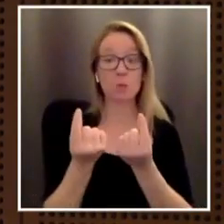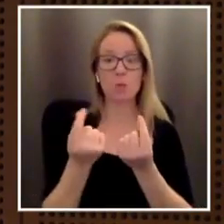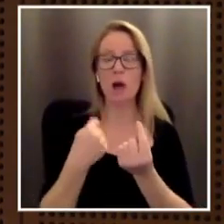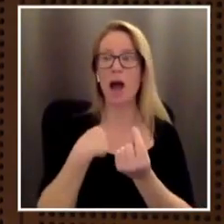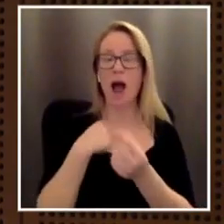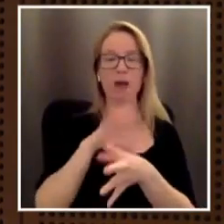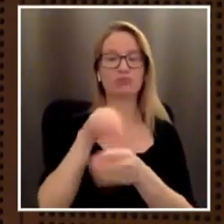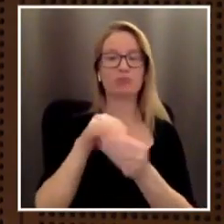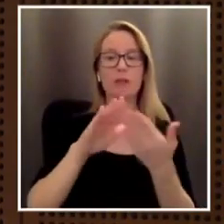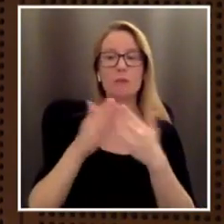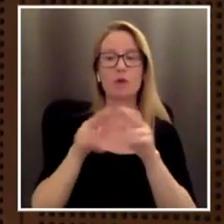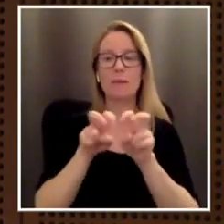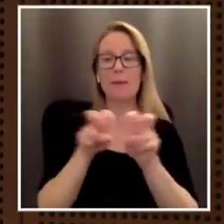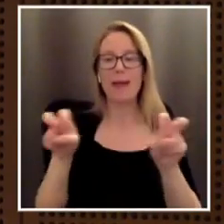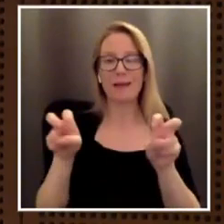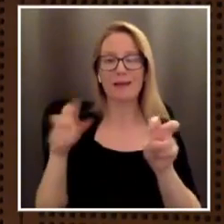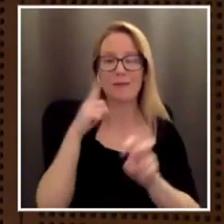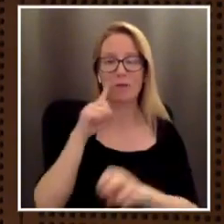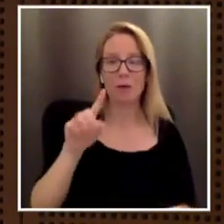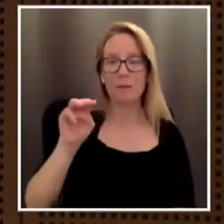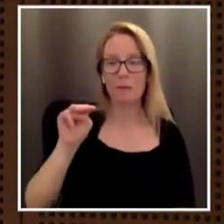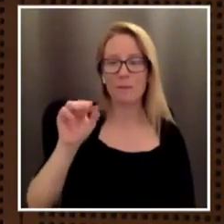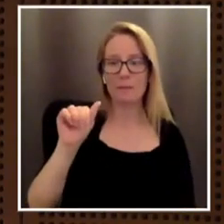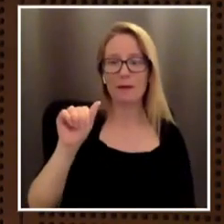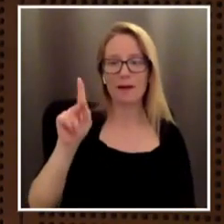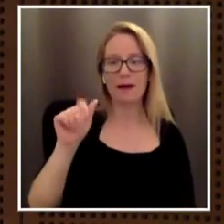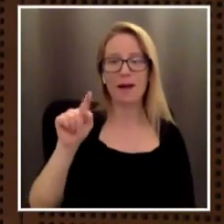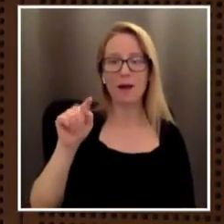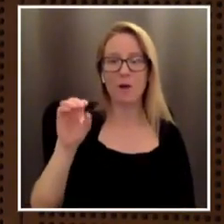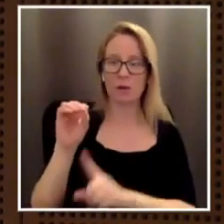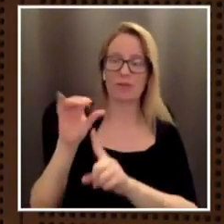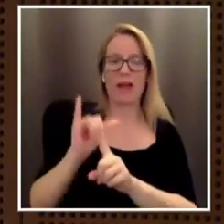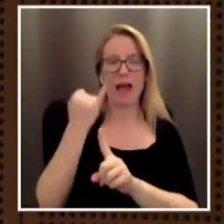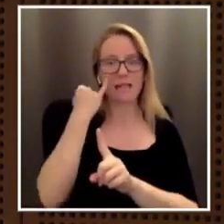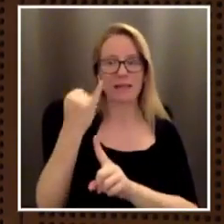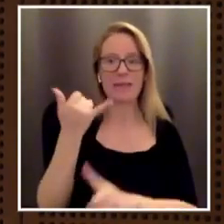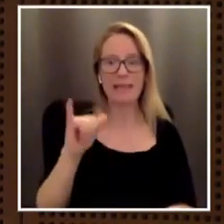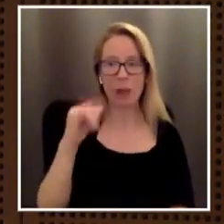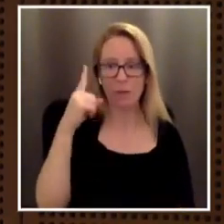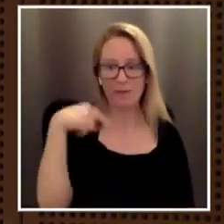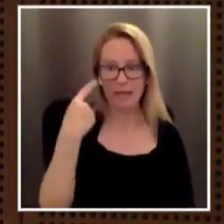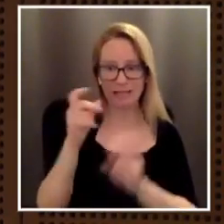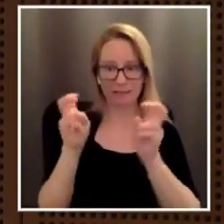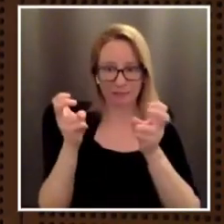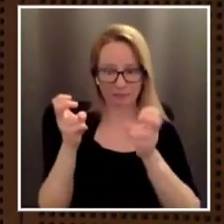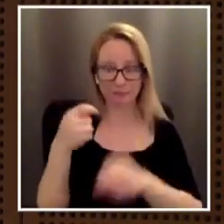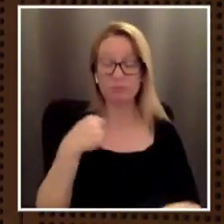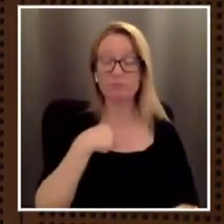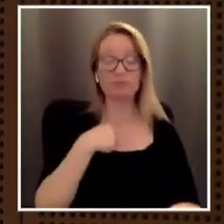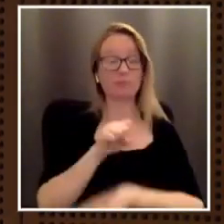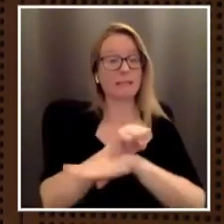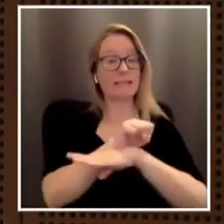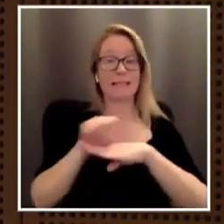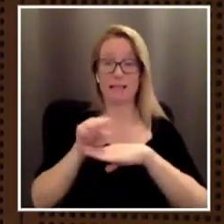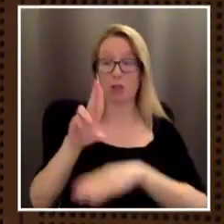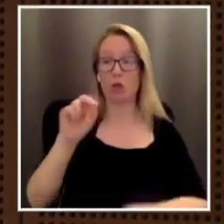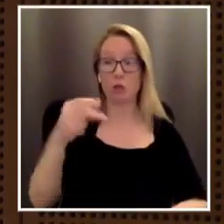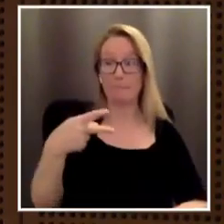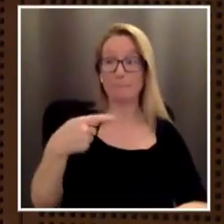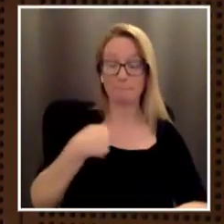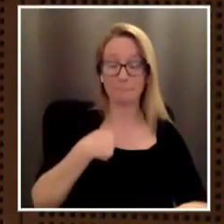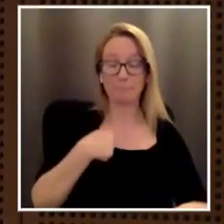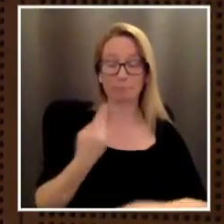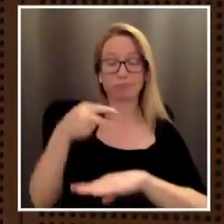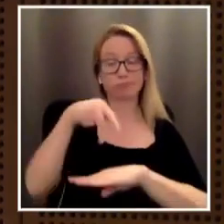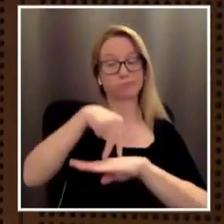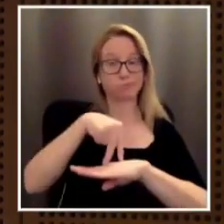community panel on the Mikado and the idea of yellow face. And I got on stage at the rep,